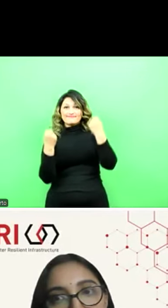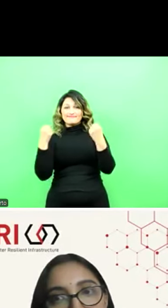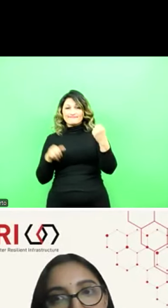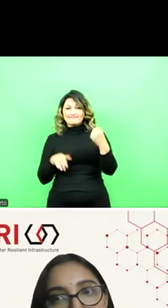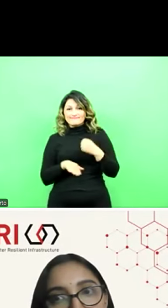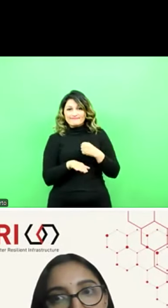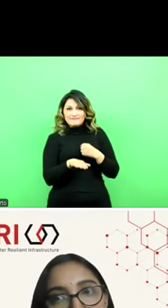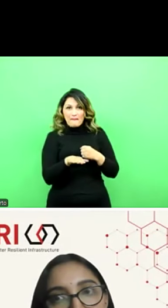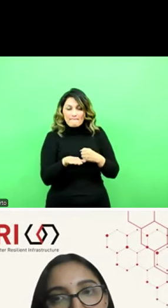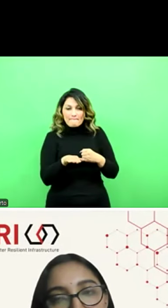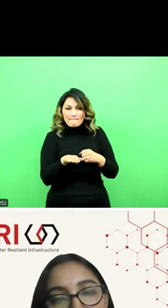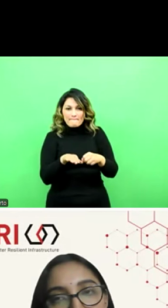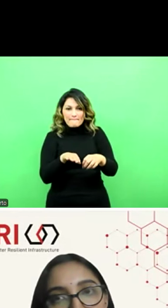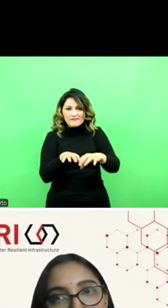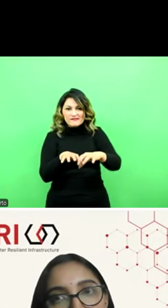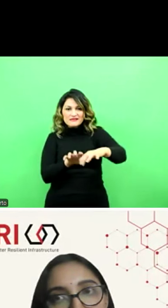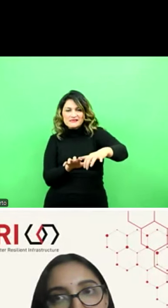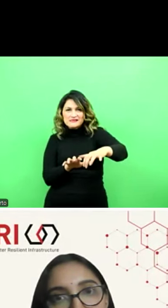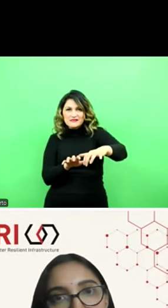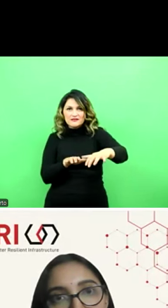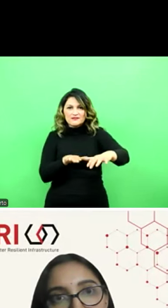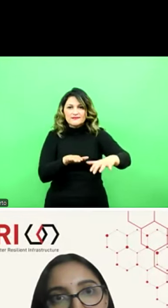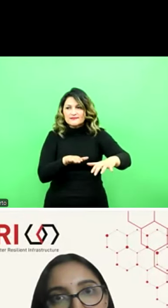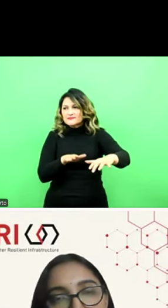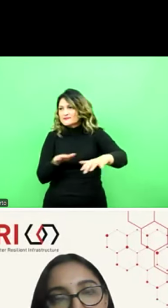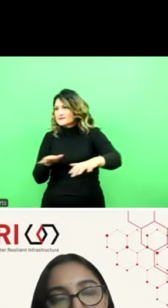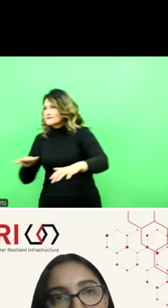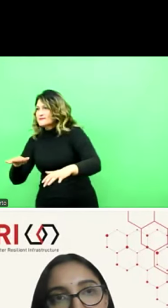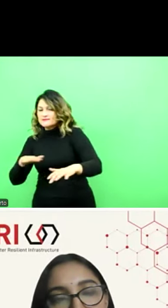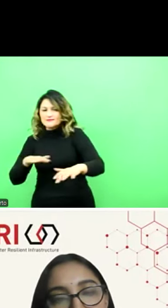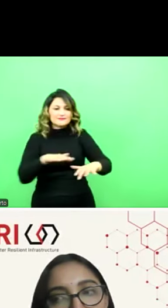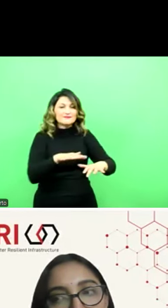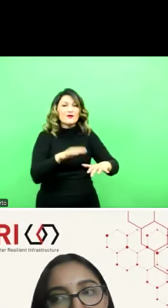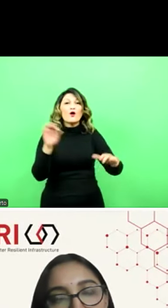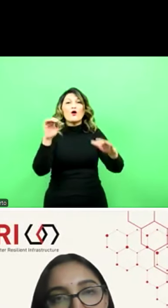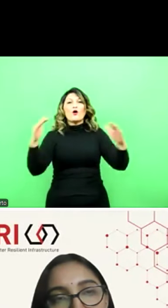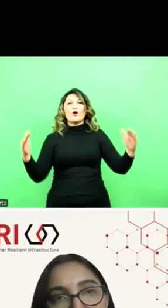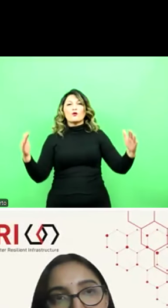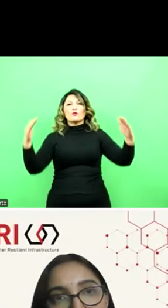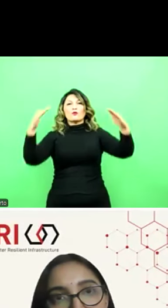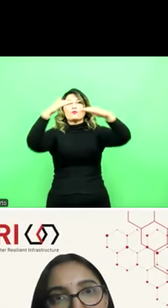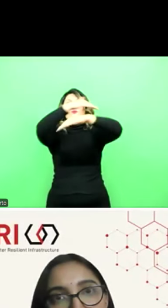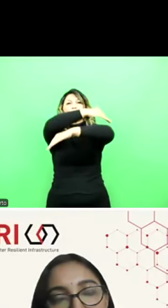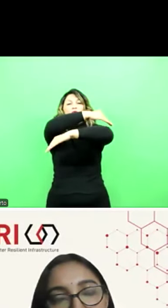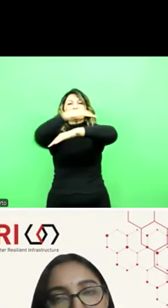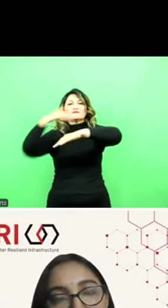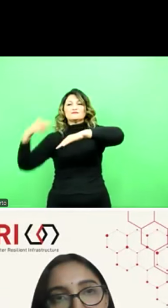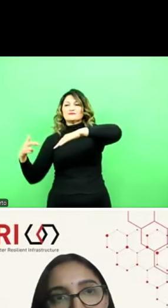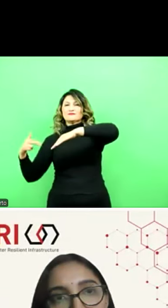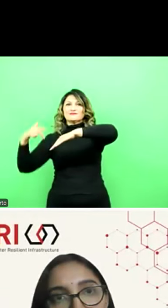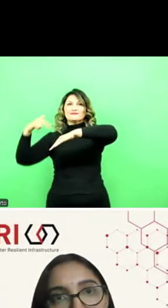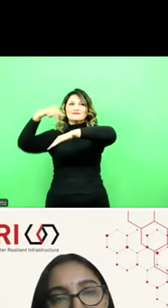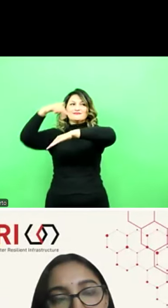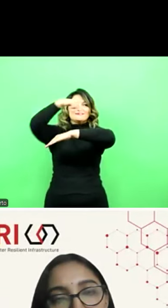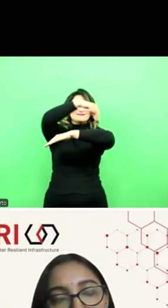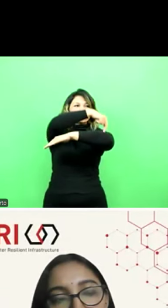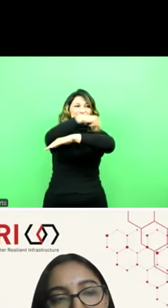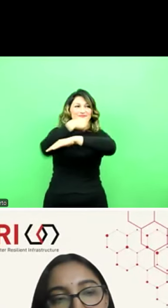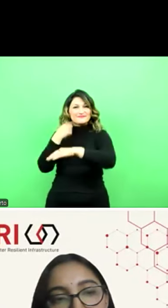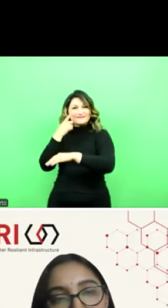100-meter long bamboo bridge which swings. So how elderly or disabled people can cross this bridge after disaster? So